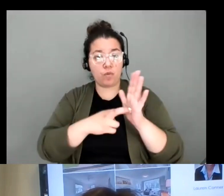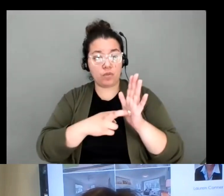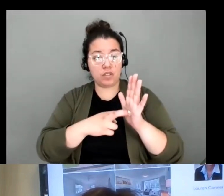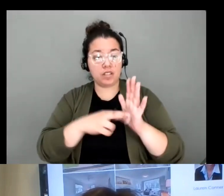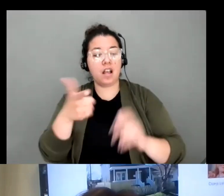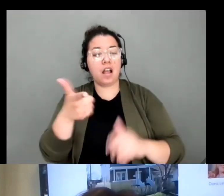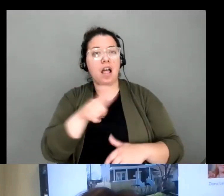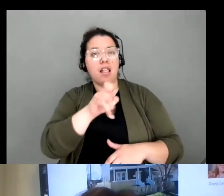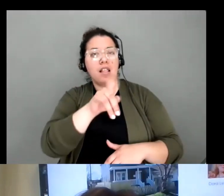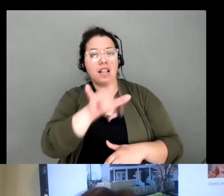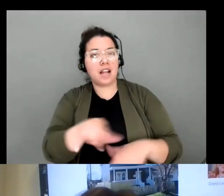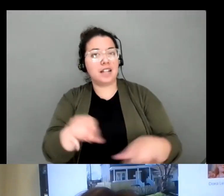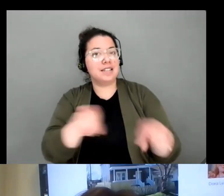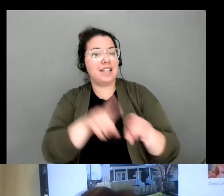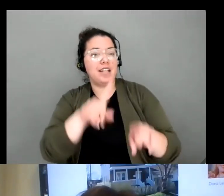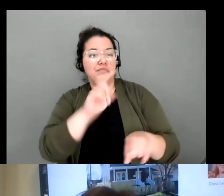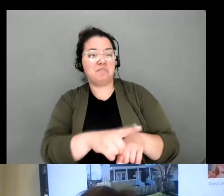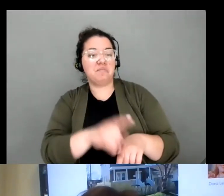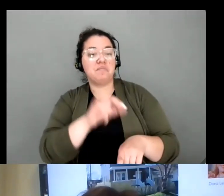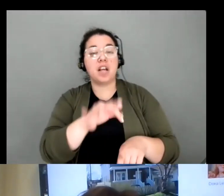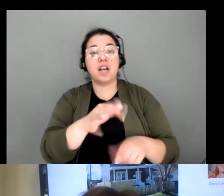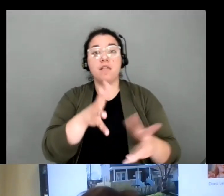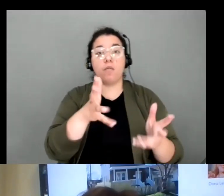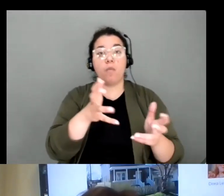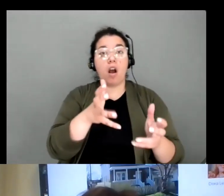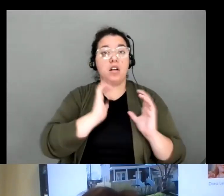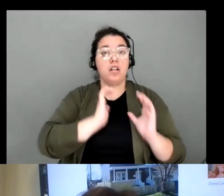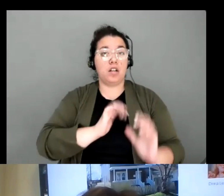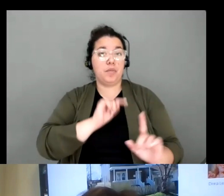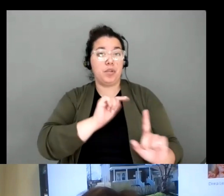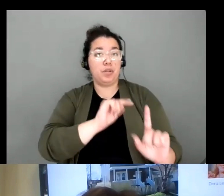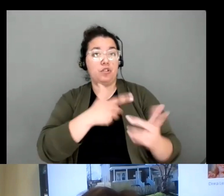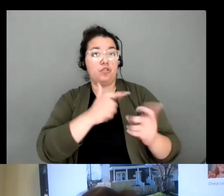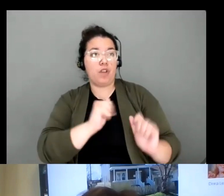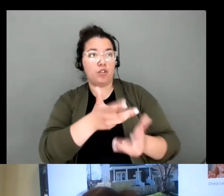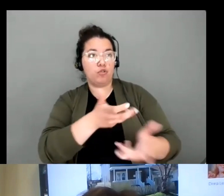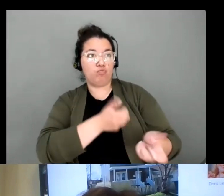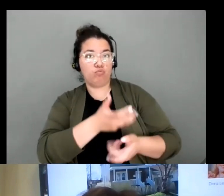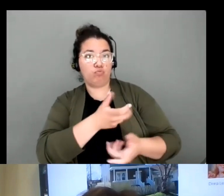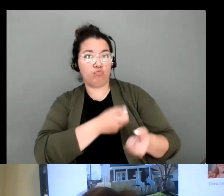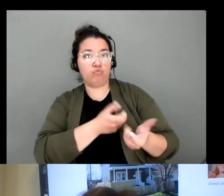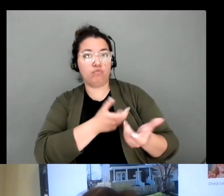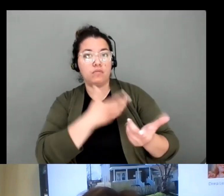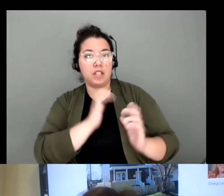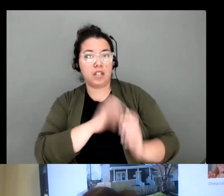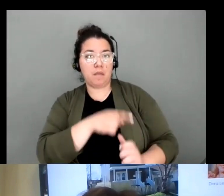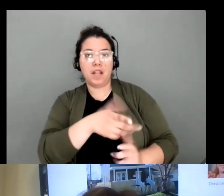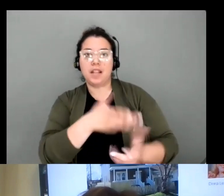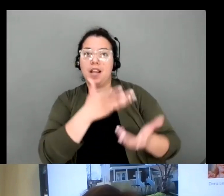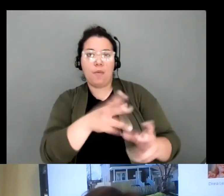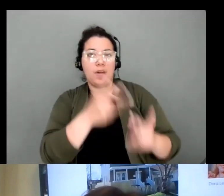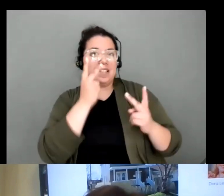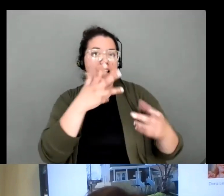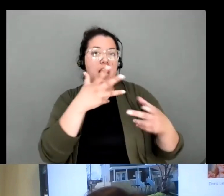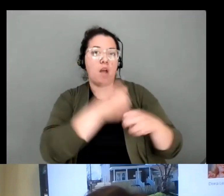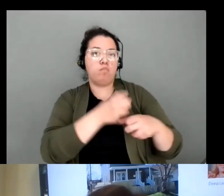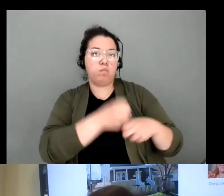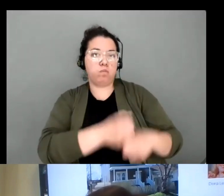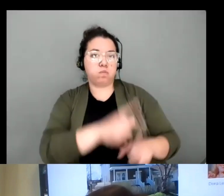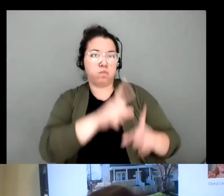know, if you're trying to get someone's business, you need, they don't want to see that abbreviated everything, right? That lowercase